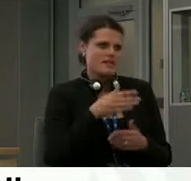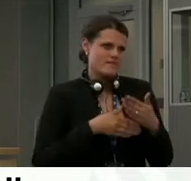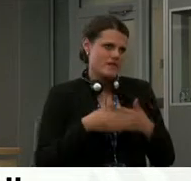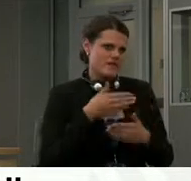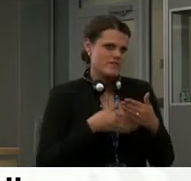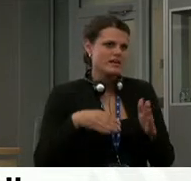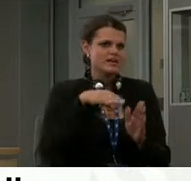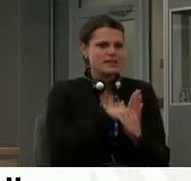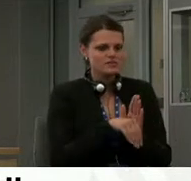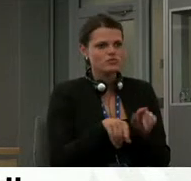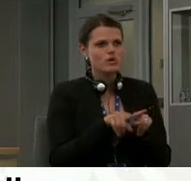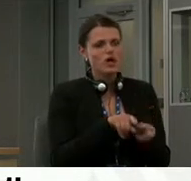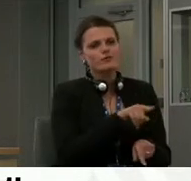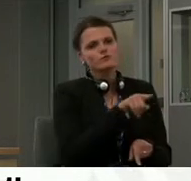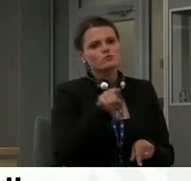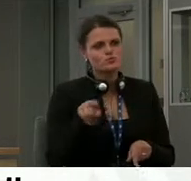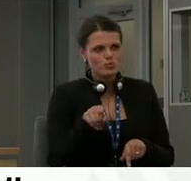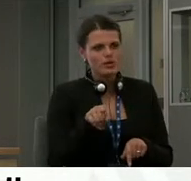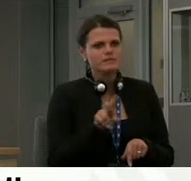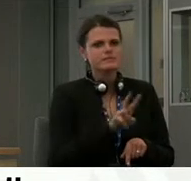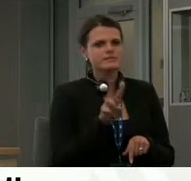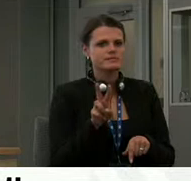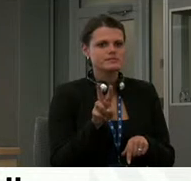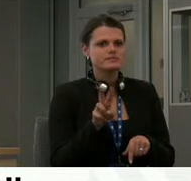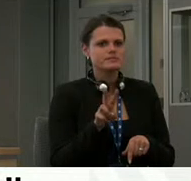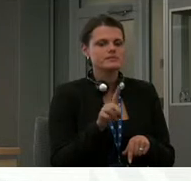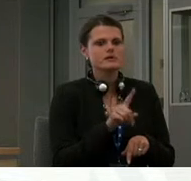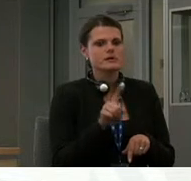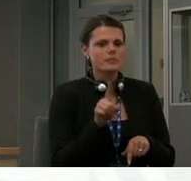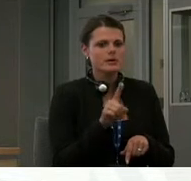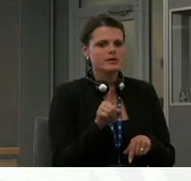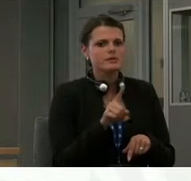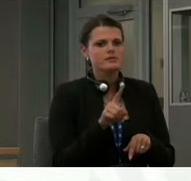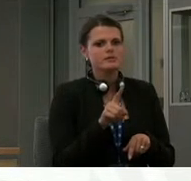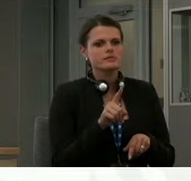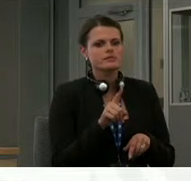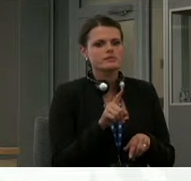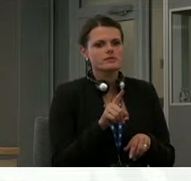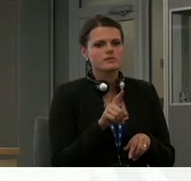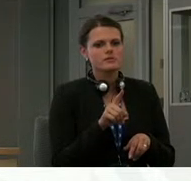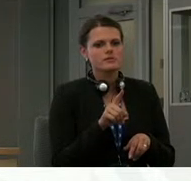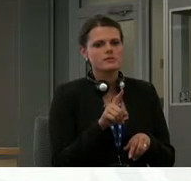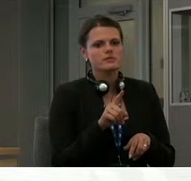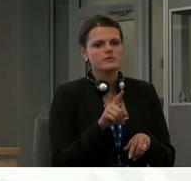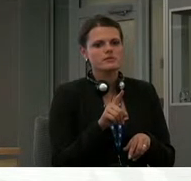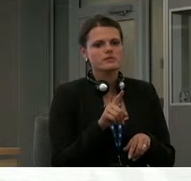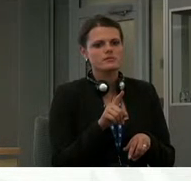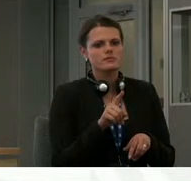disabilities, including those who are confronted with intersectional